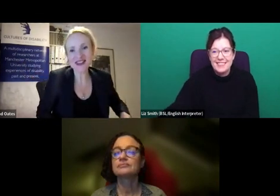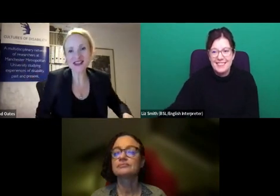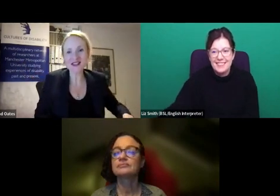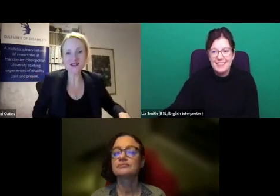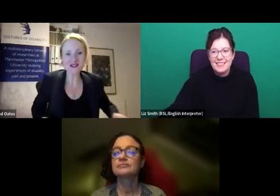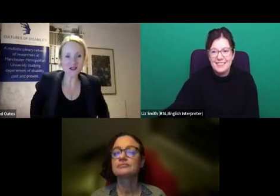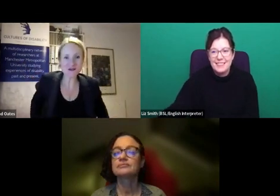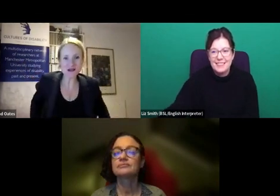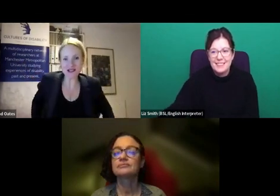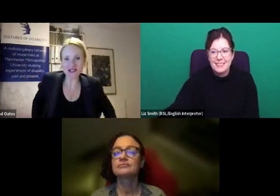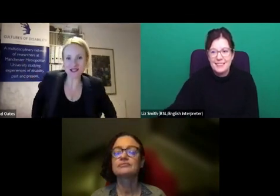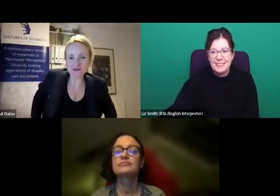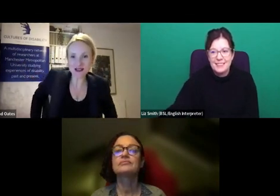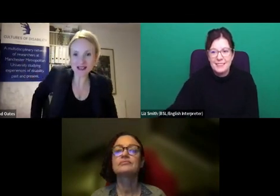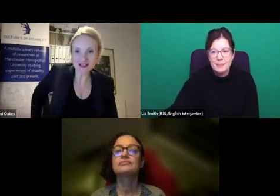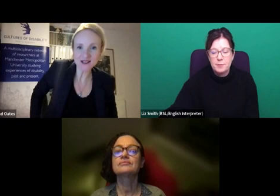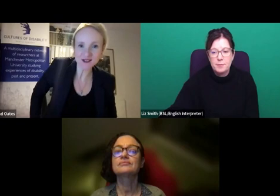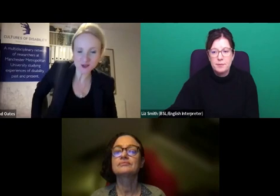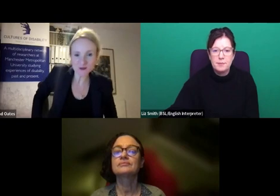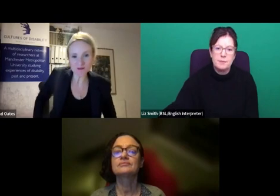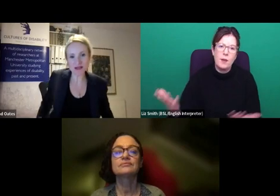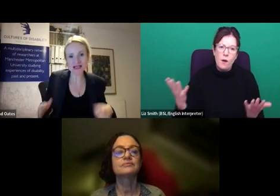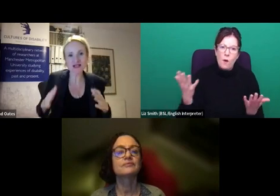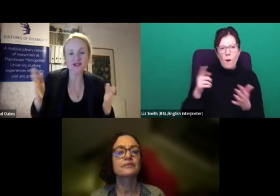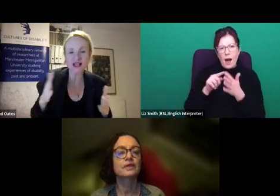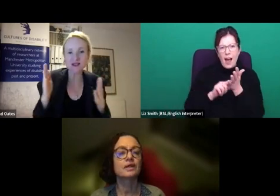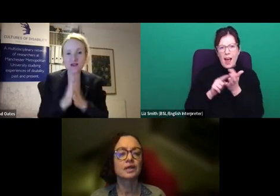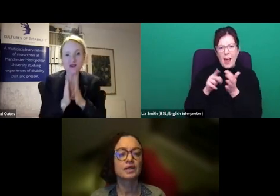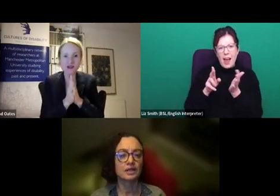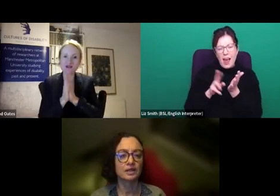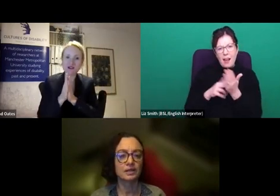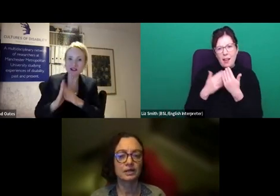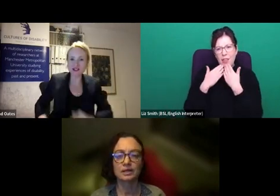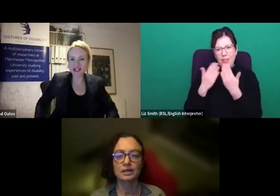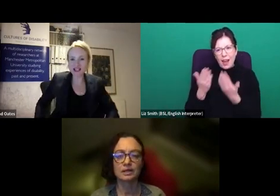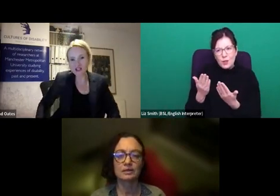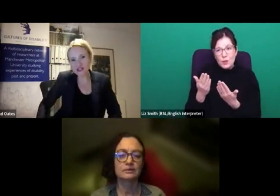Thank you so much, Ellen, and you may see in the chat there's lots of congratulations.